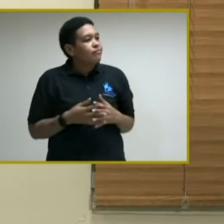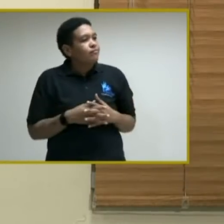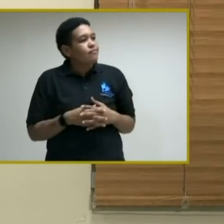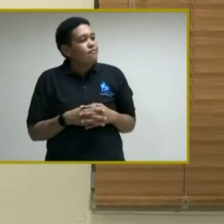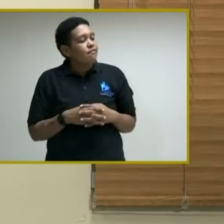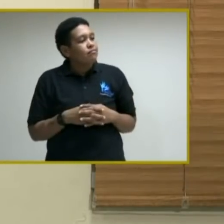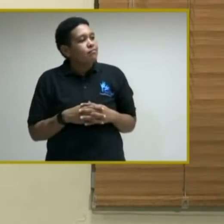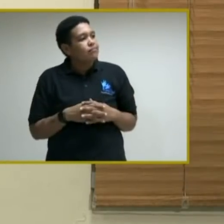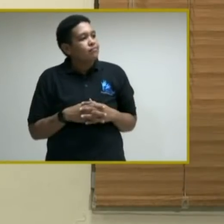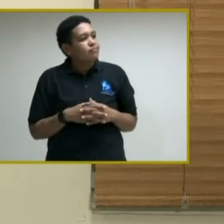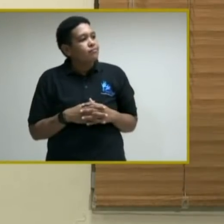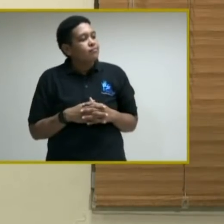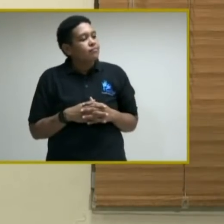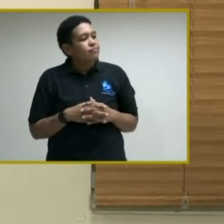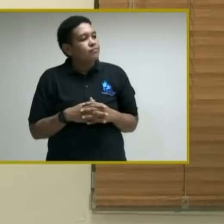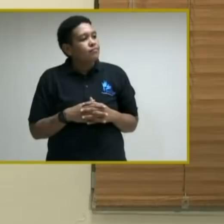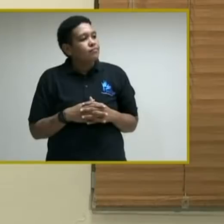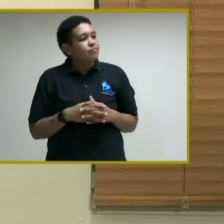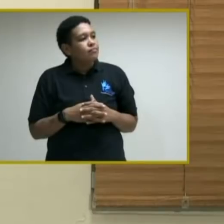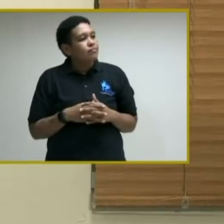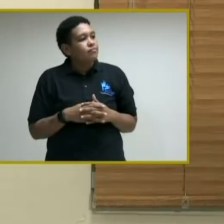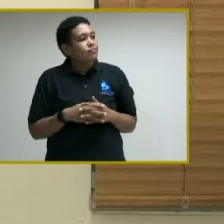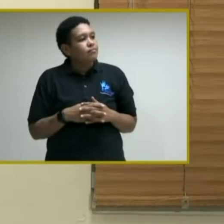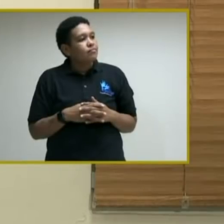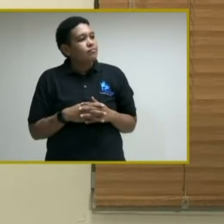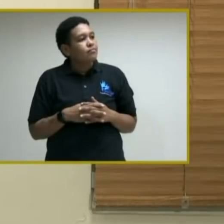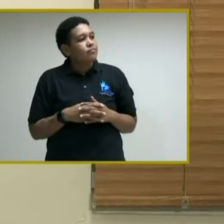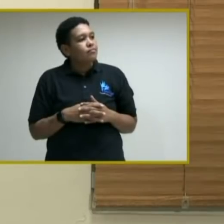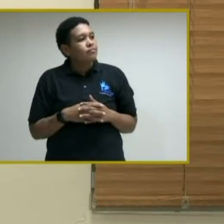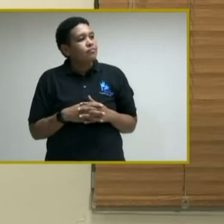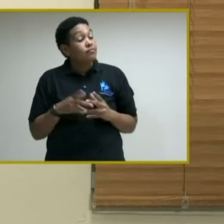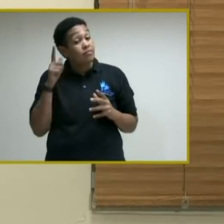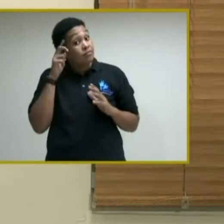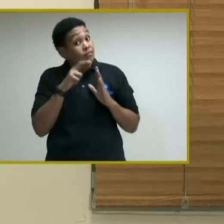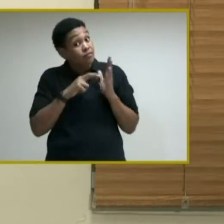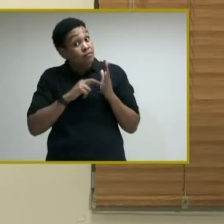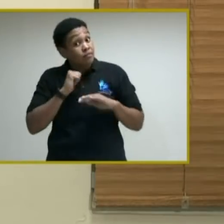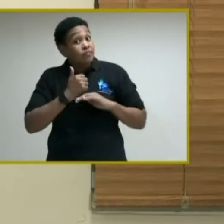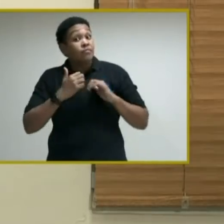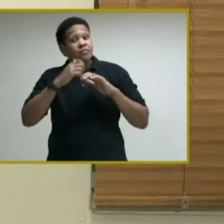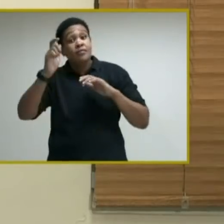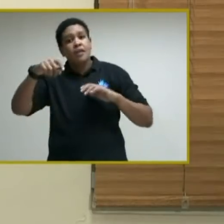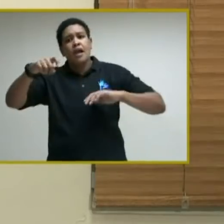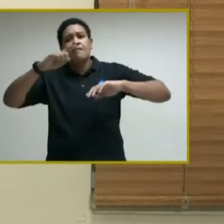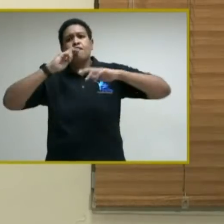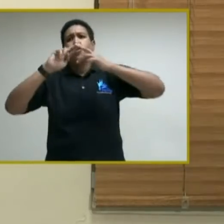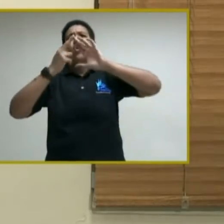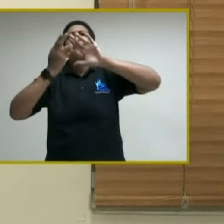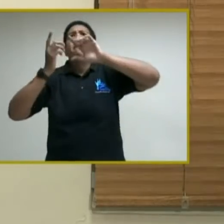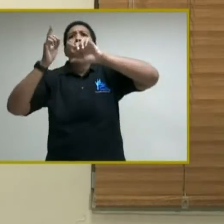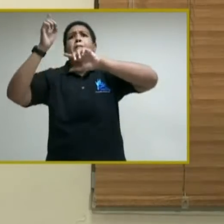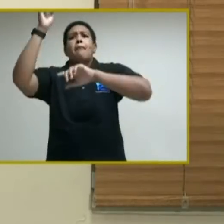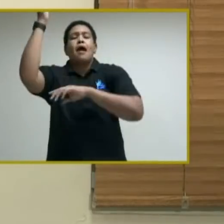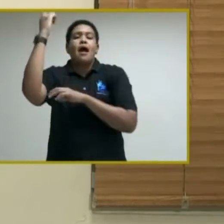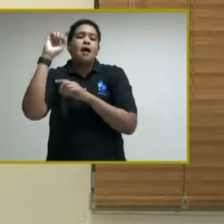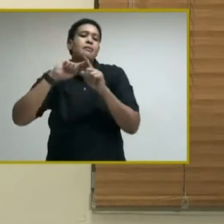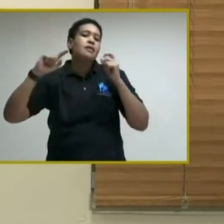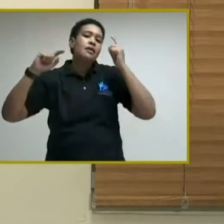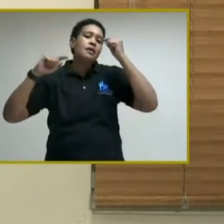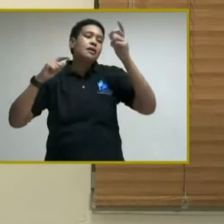think that measures have to be put in place in order to get those numbers up. However,